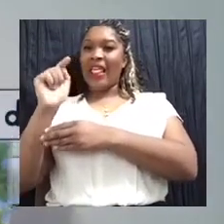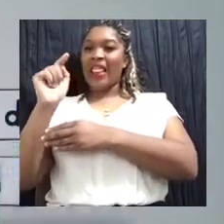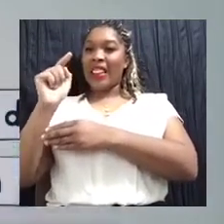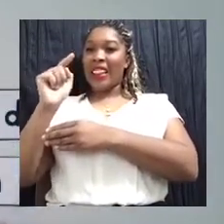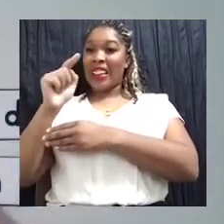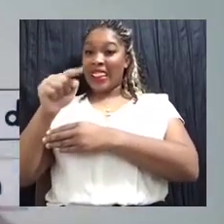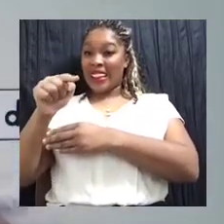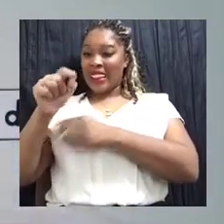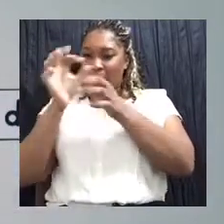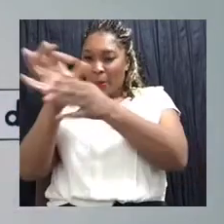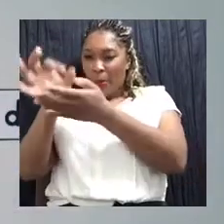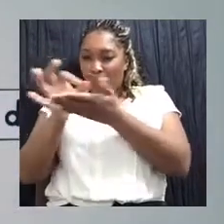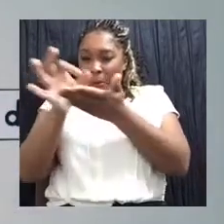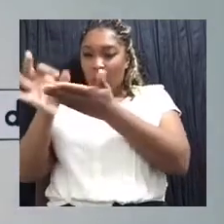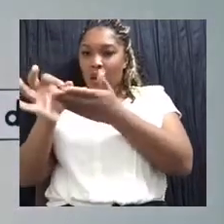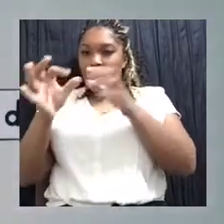dioxide.